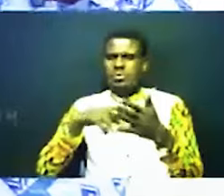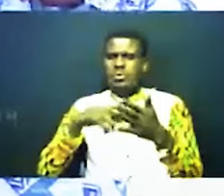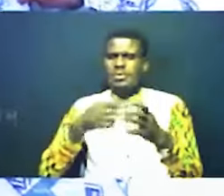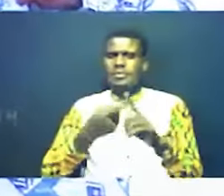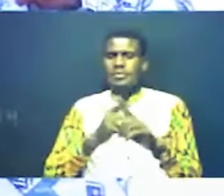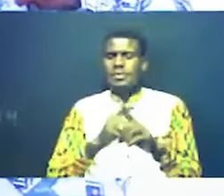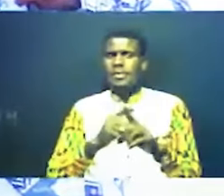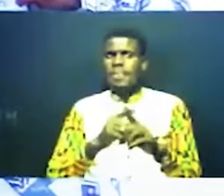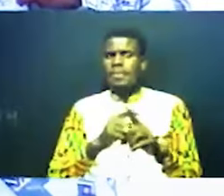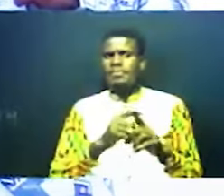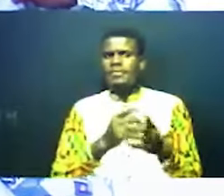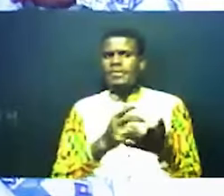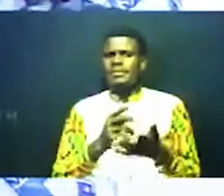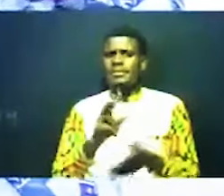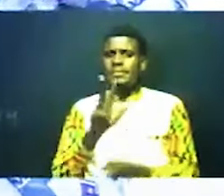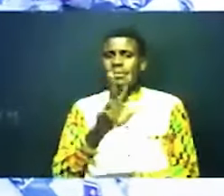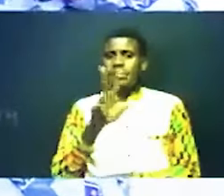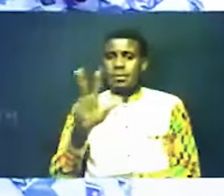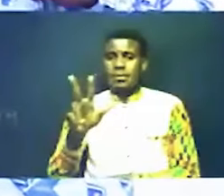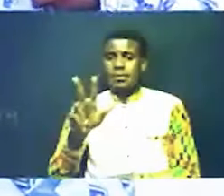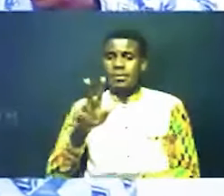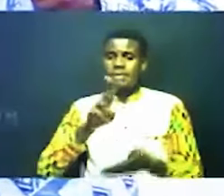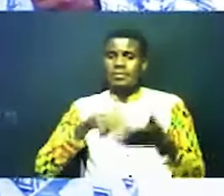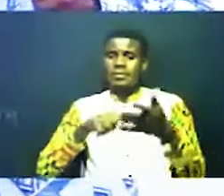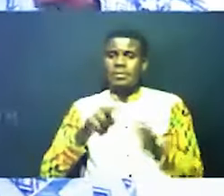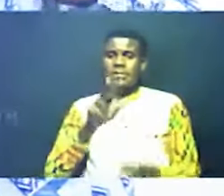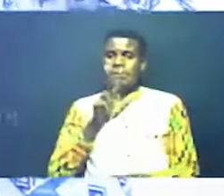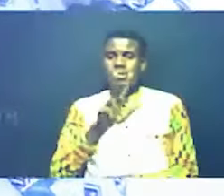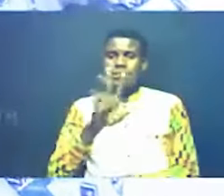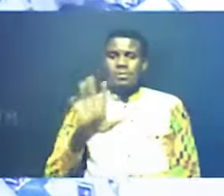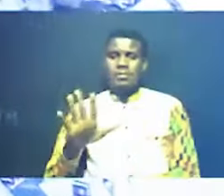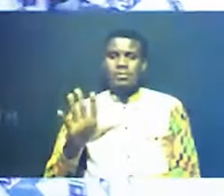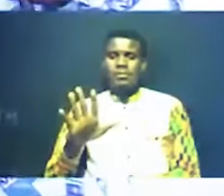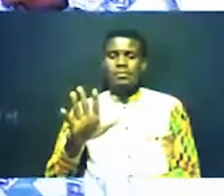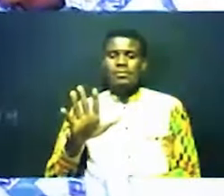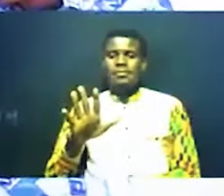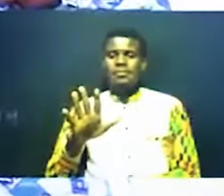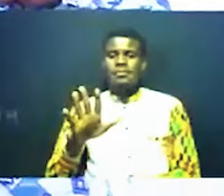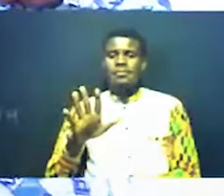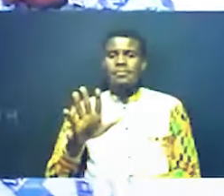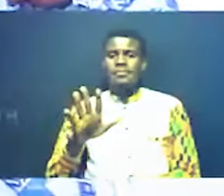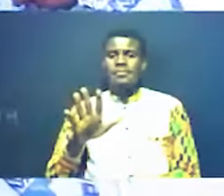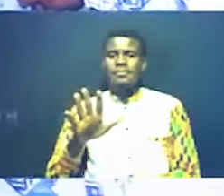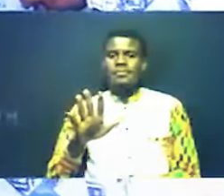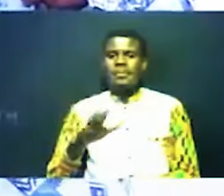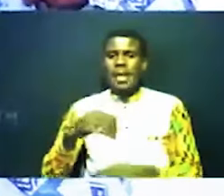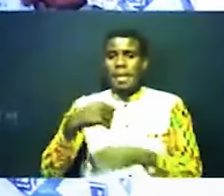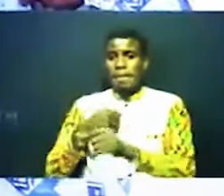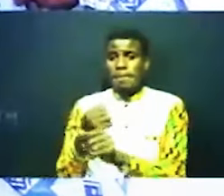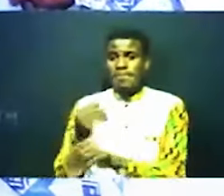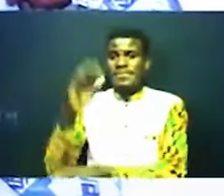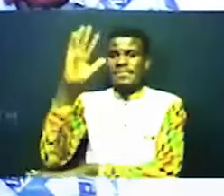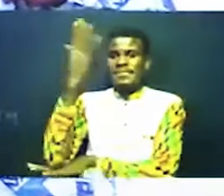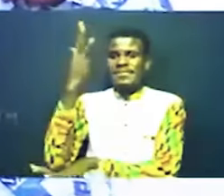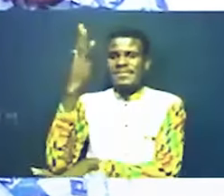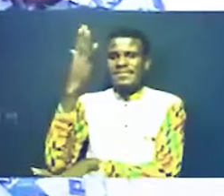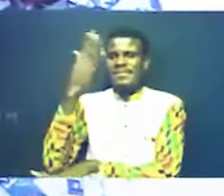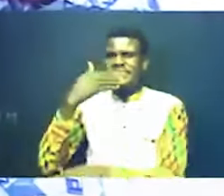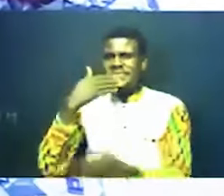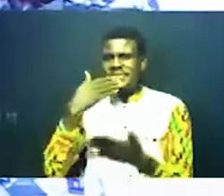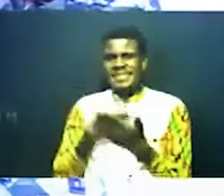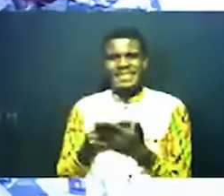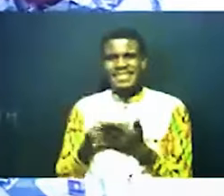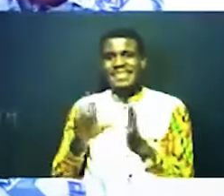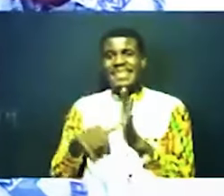33 to 35. Shall we get to Matthew 12:33? Make a tree good, and its fruit